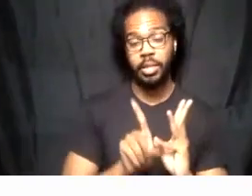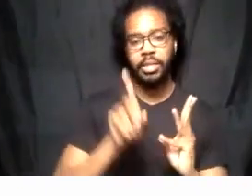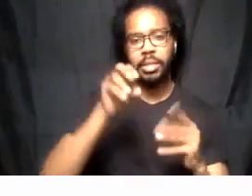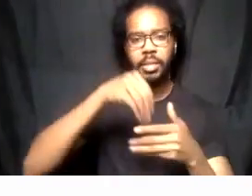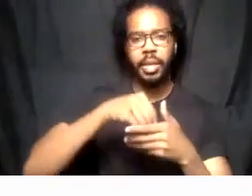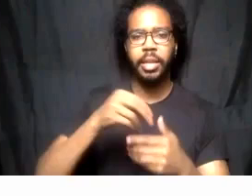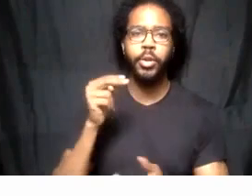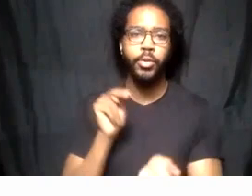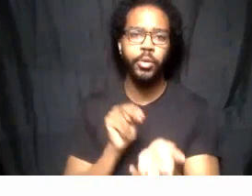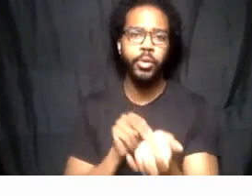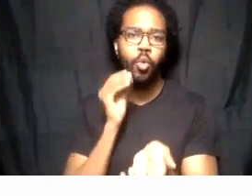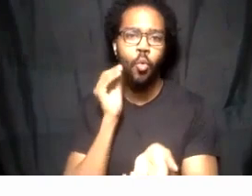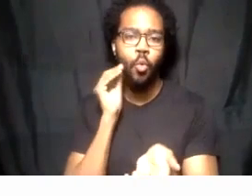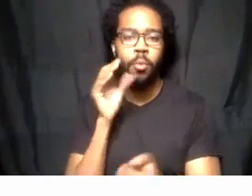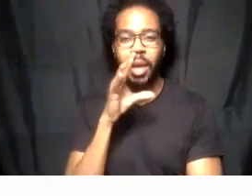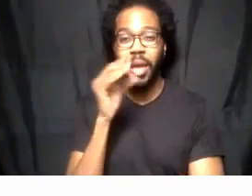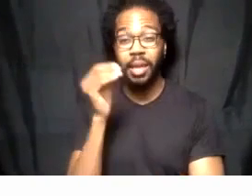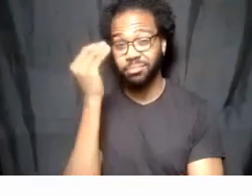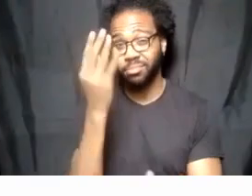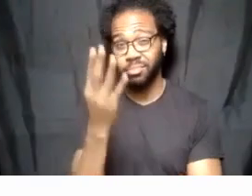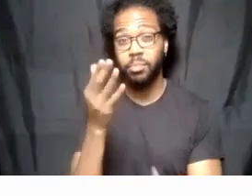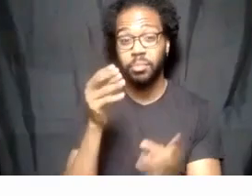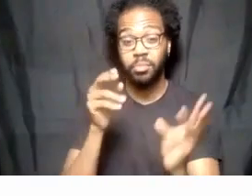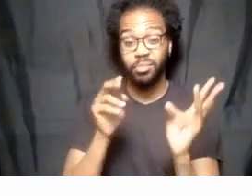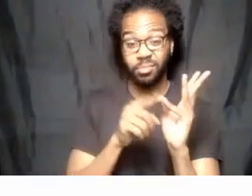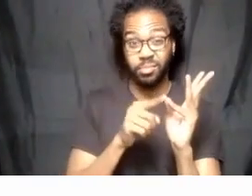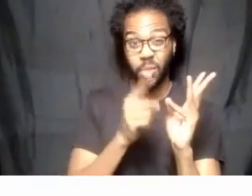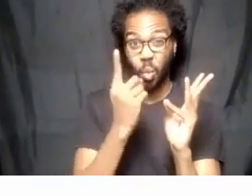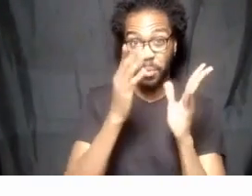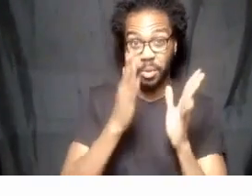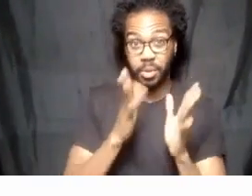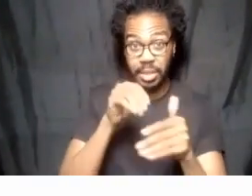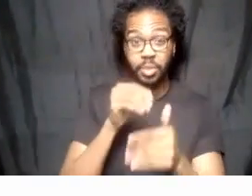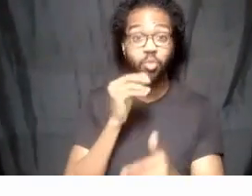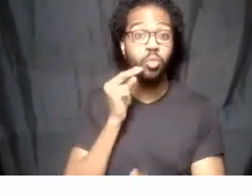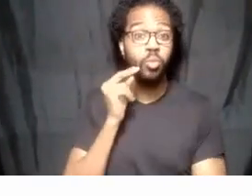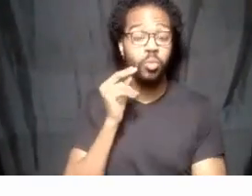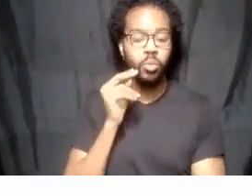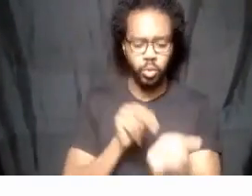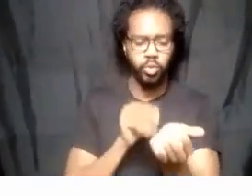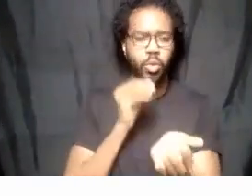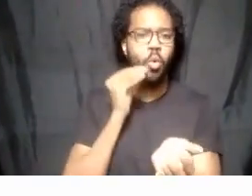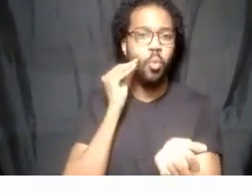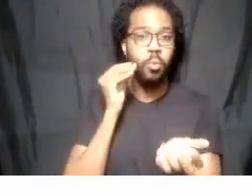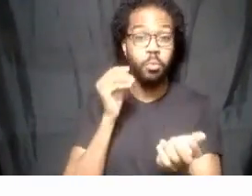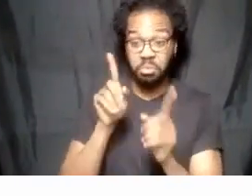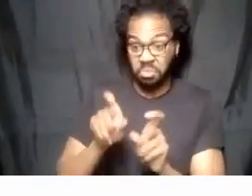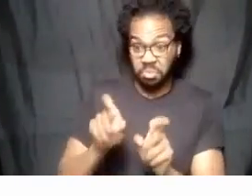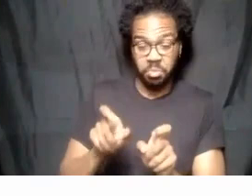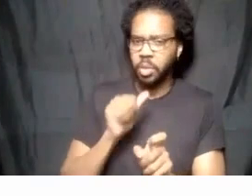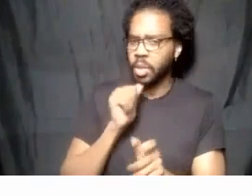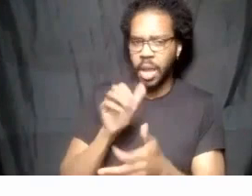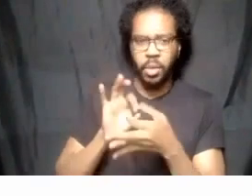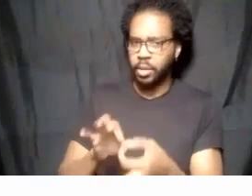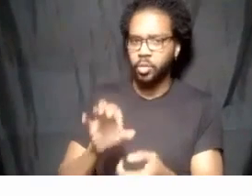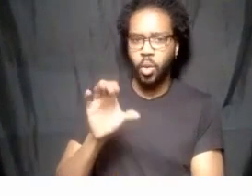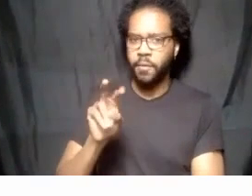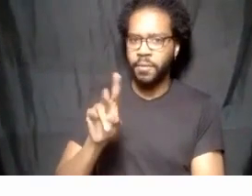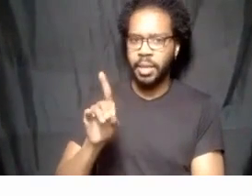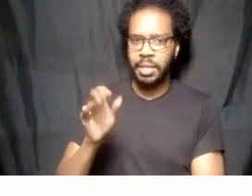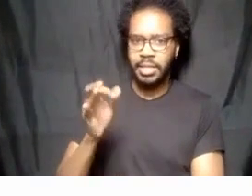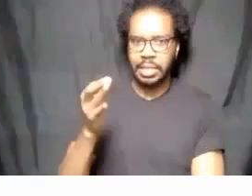and just so you're aware, the person in the nursing home was tested but not related to any current COVID symptoms, so they're